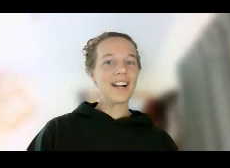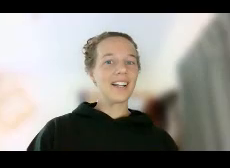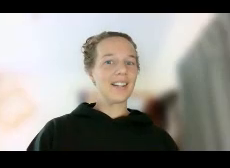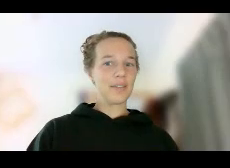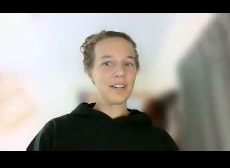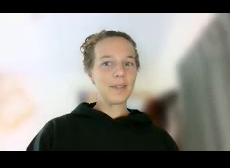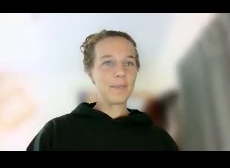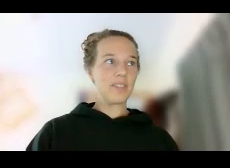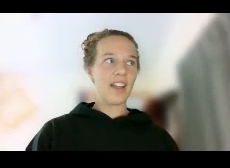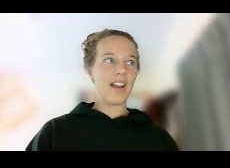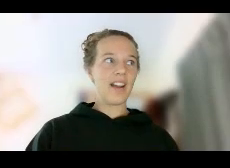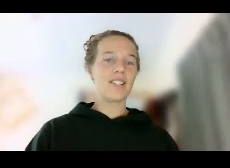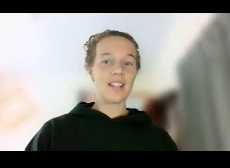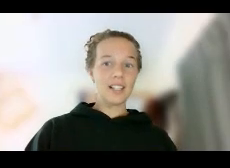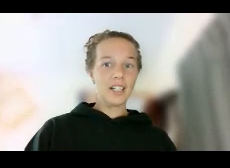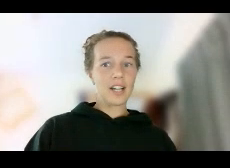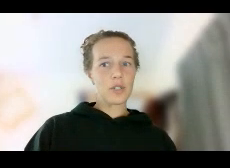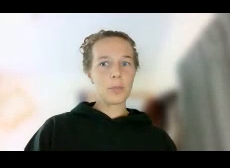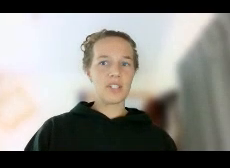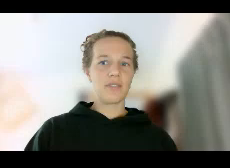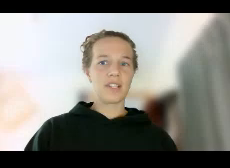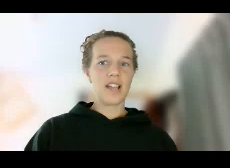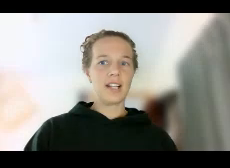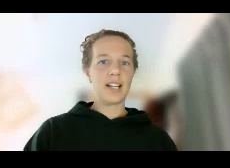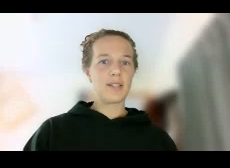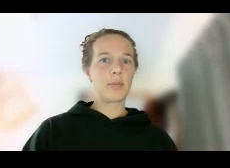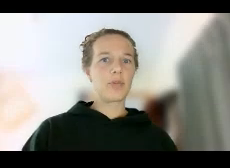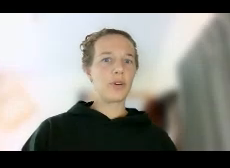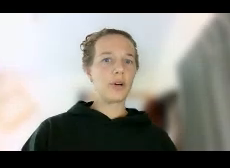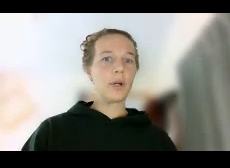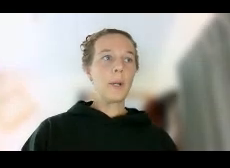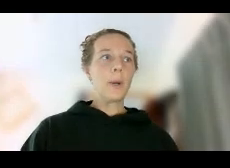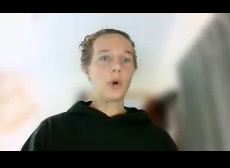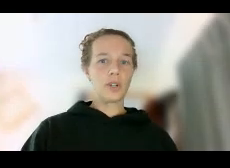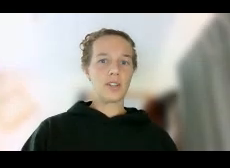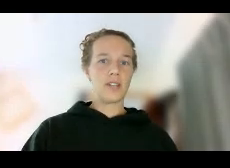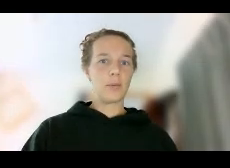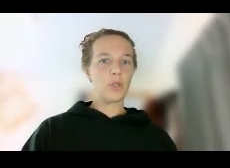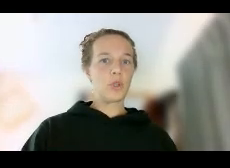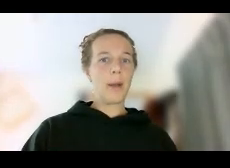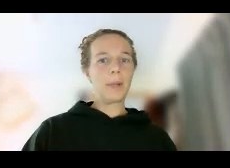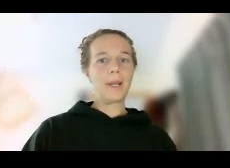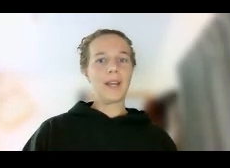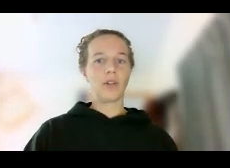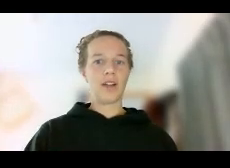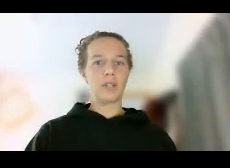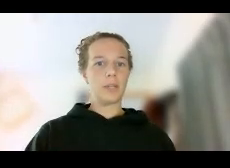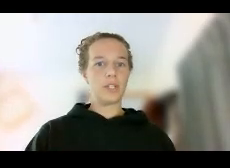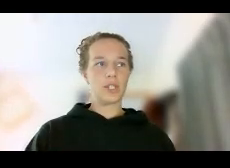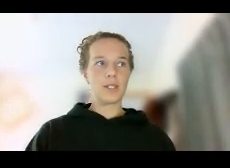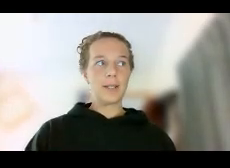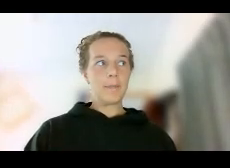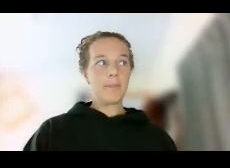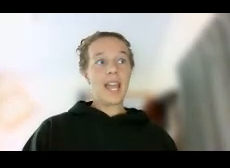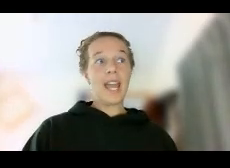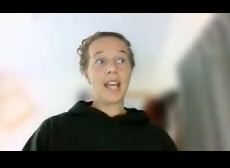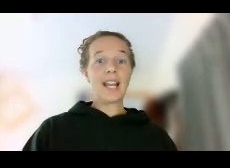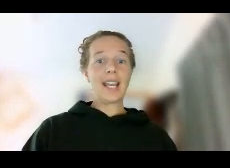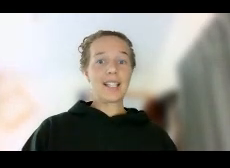Yeah, surf smelt are a little different. They are slightly larger than Pacific sandlands and prefer coarser sediments, so pebbly and gravelly